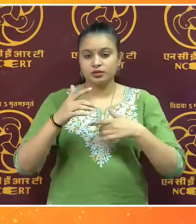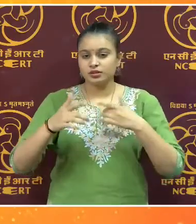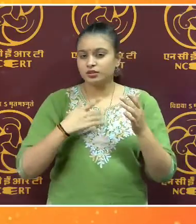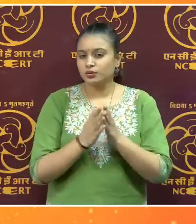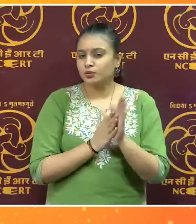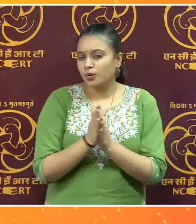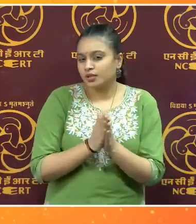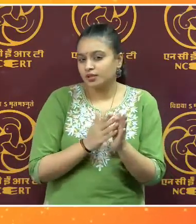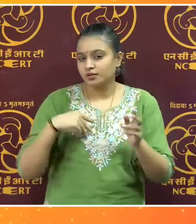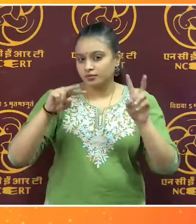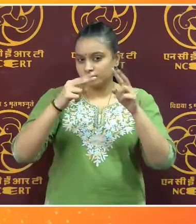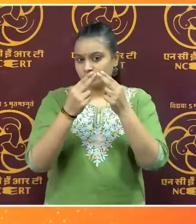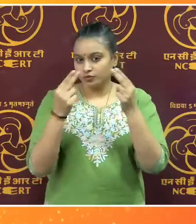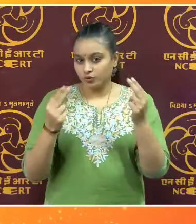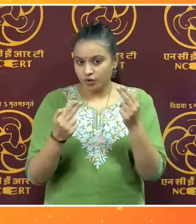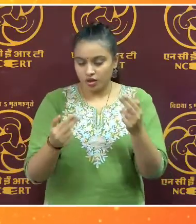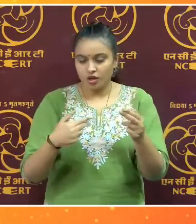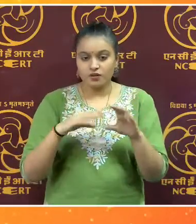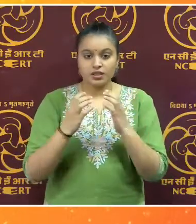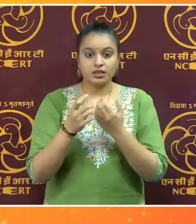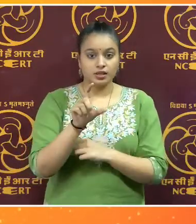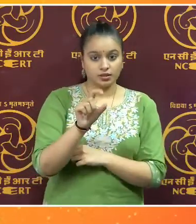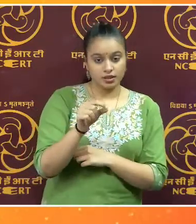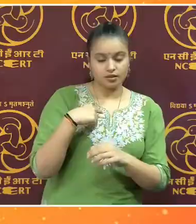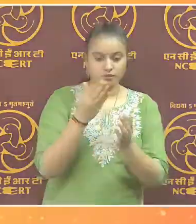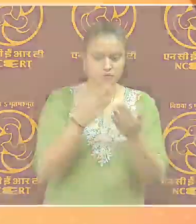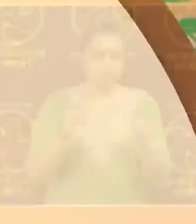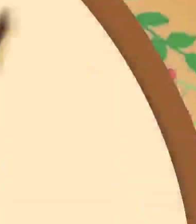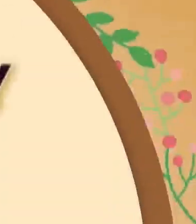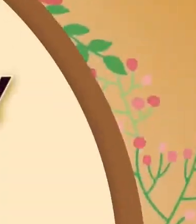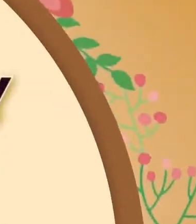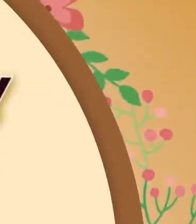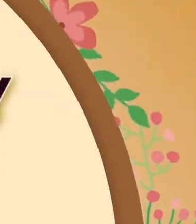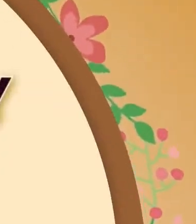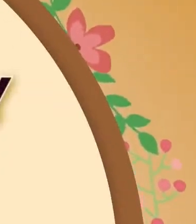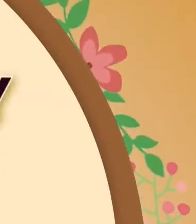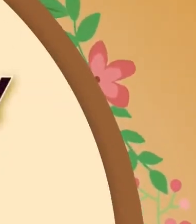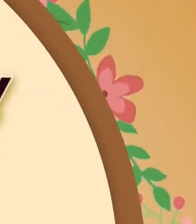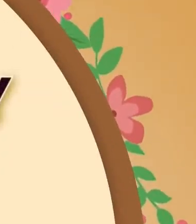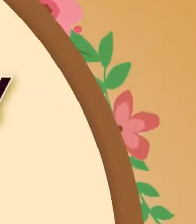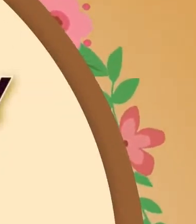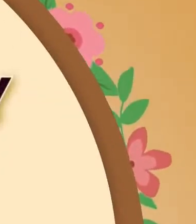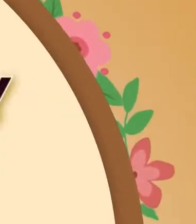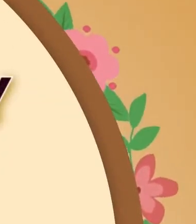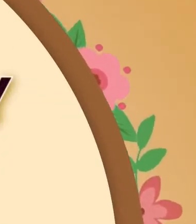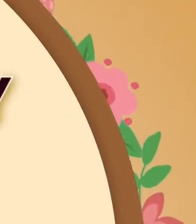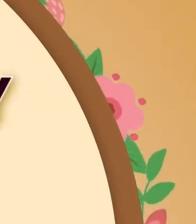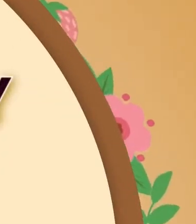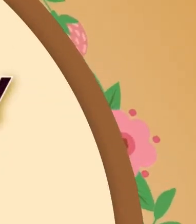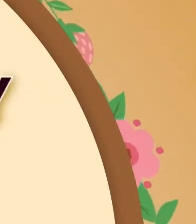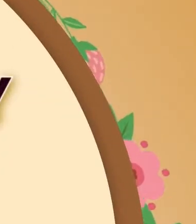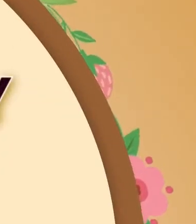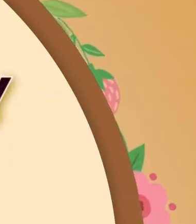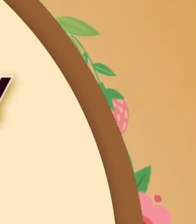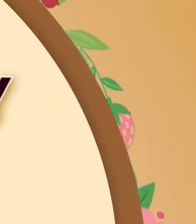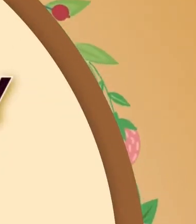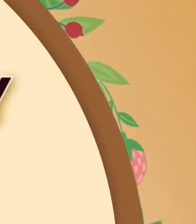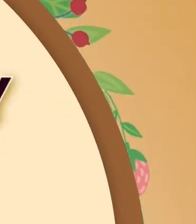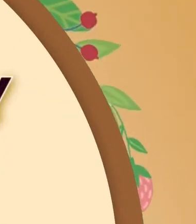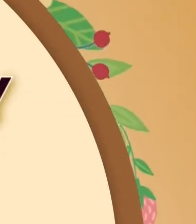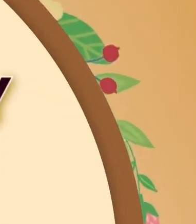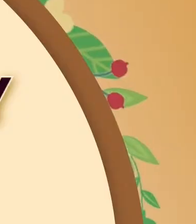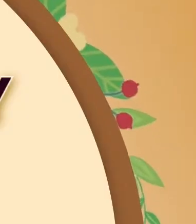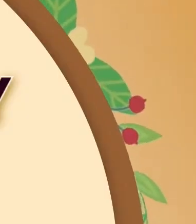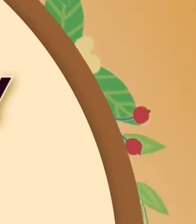story. This session is about class 10 student, subject is English, and guess what the topic? Yes, you can see on the screen.